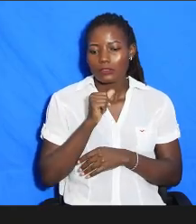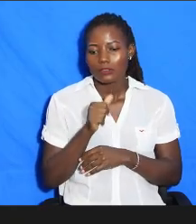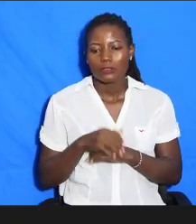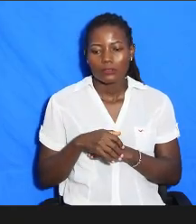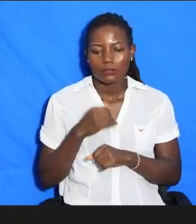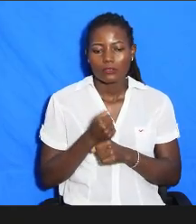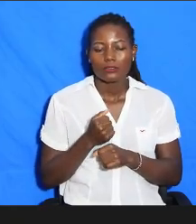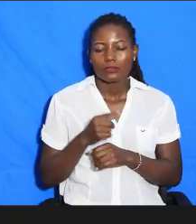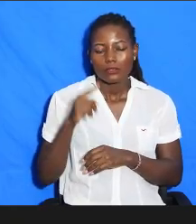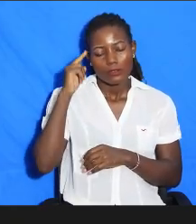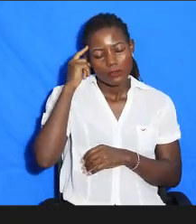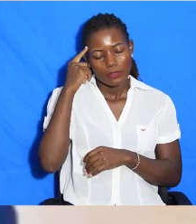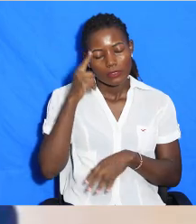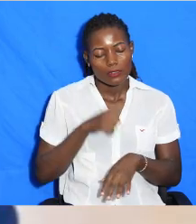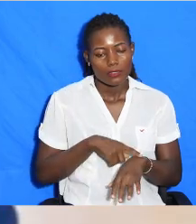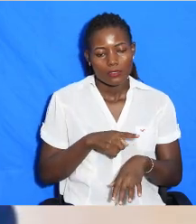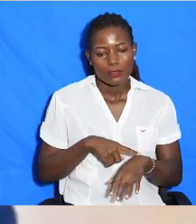the timing of